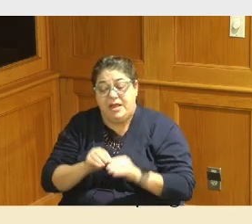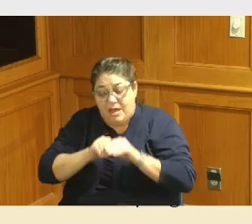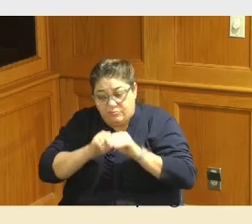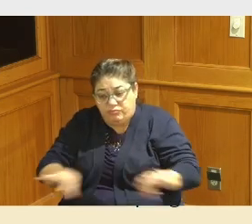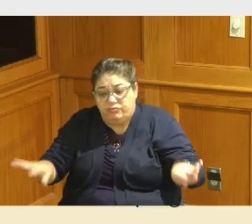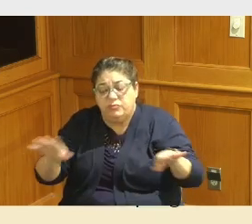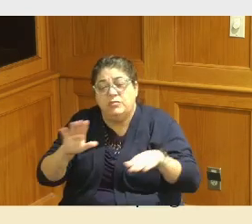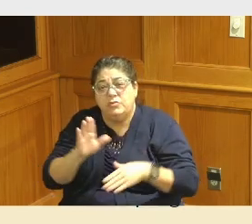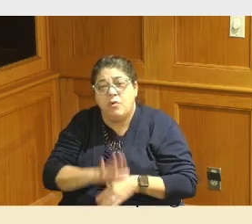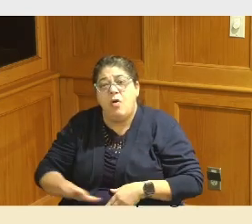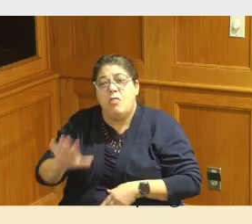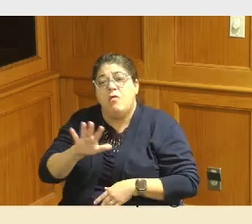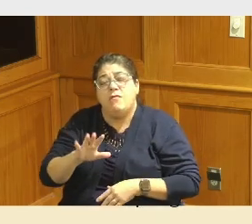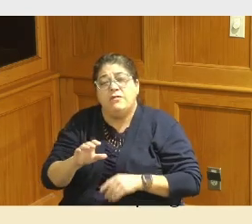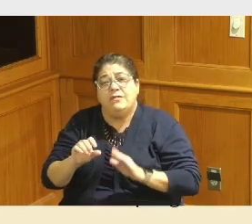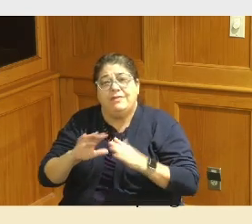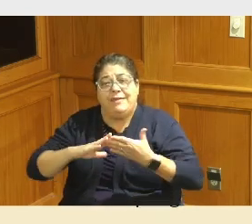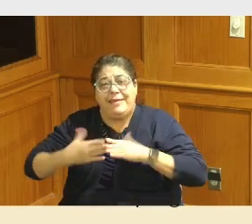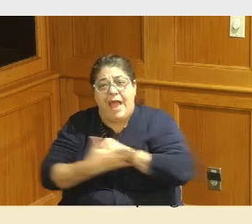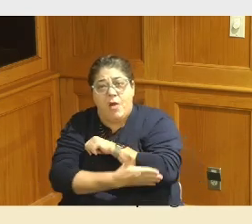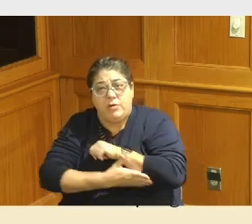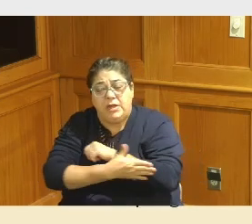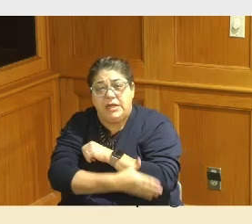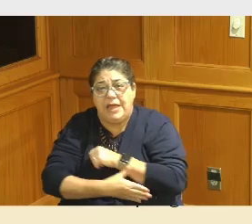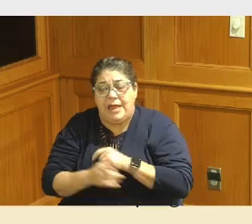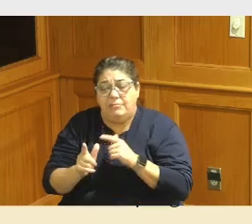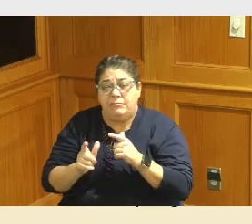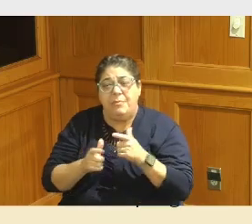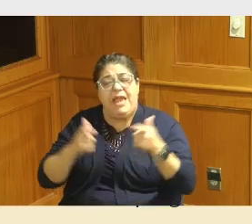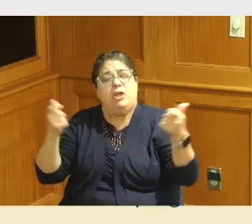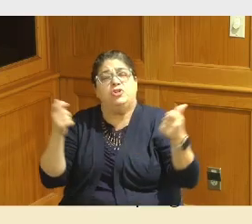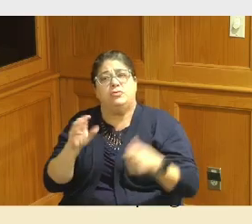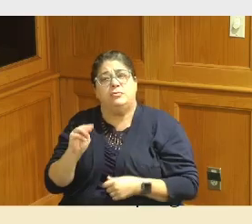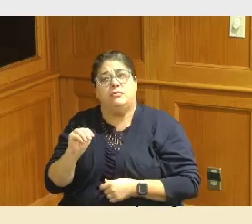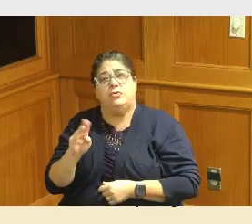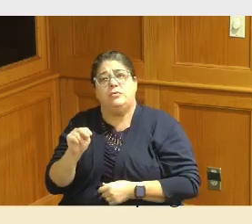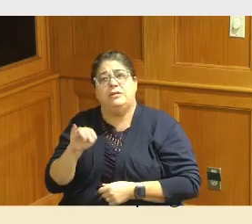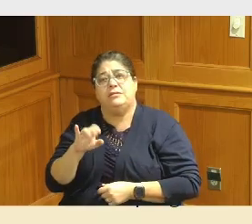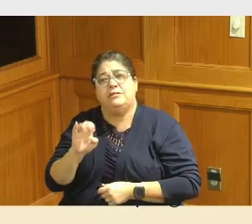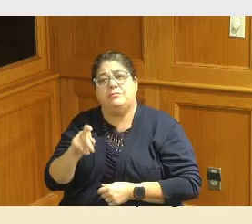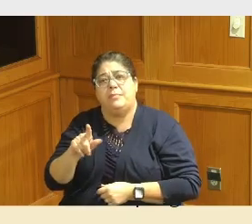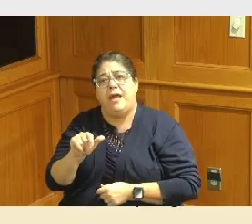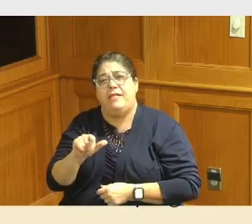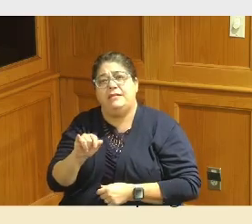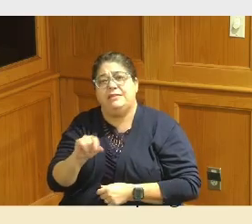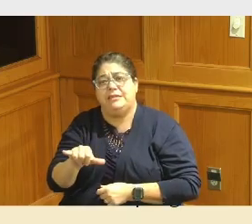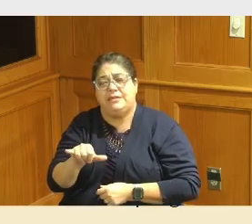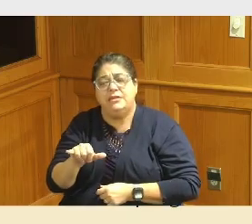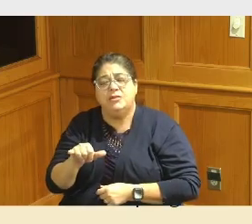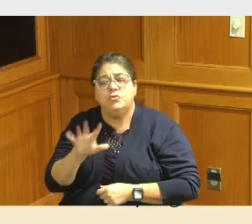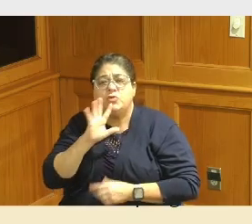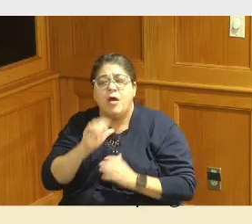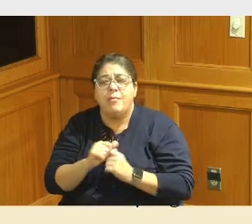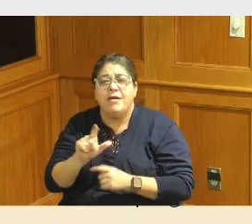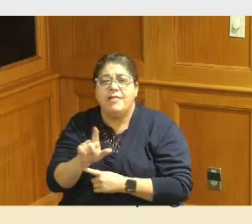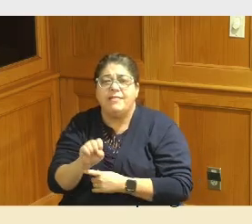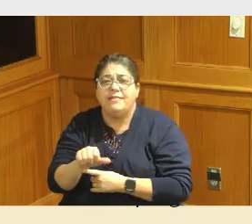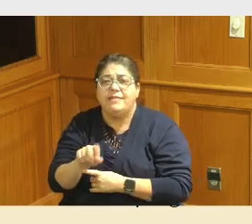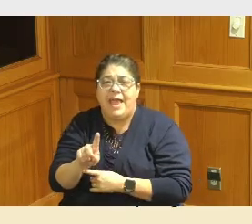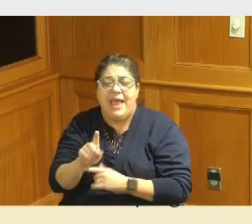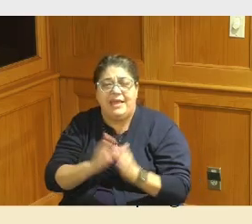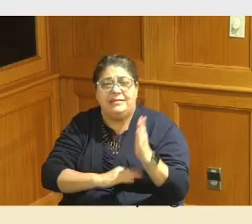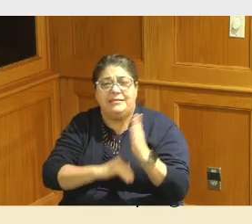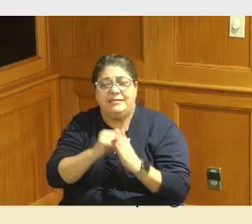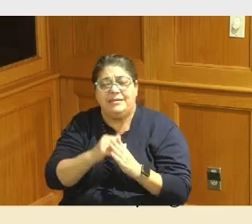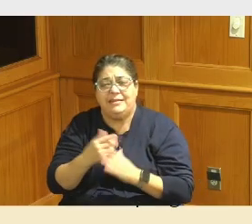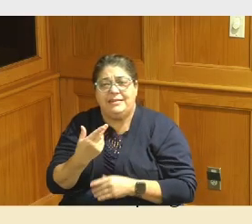county and major municipality in the state to help homeowners in addressing lead hazards, which is relevant